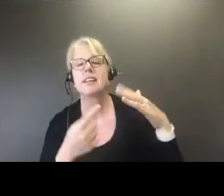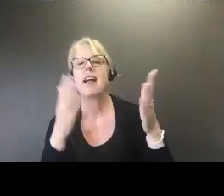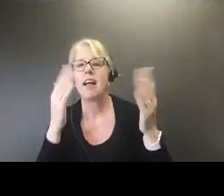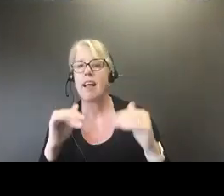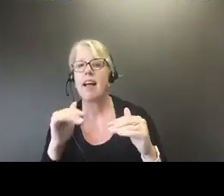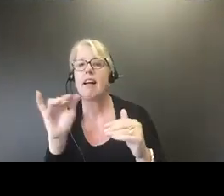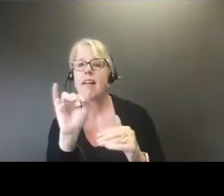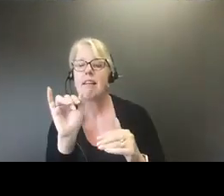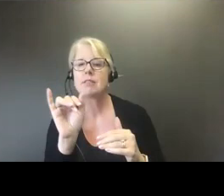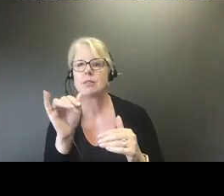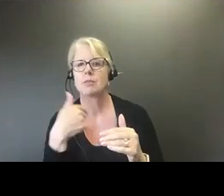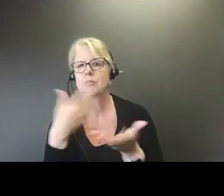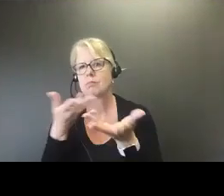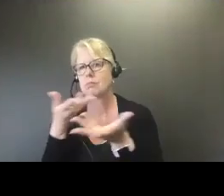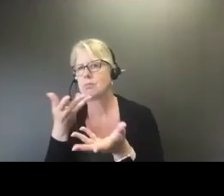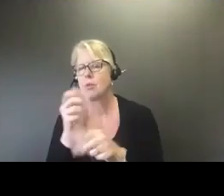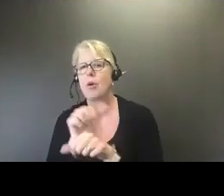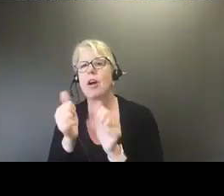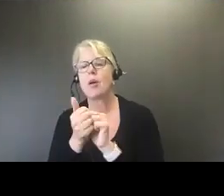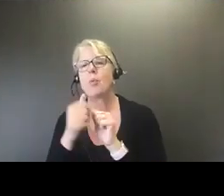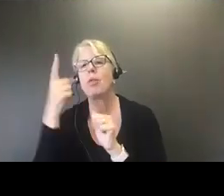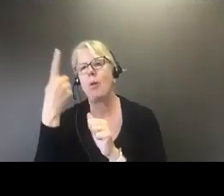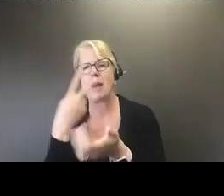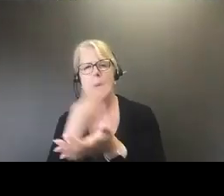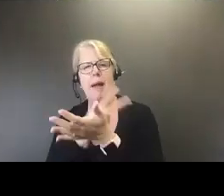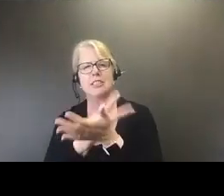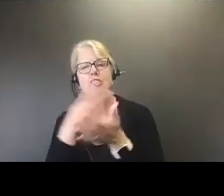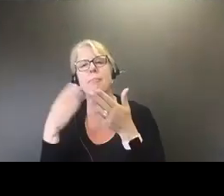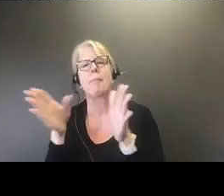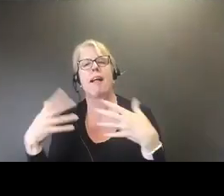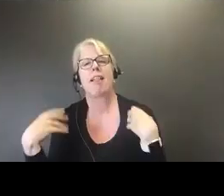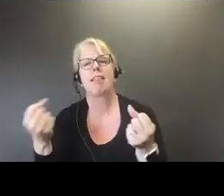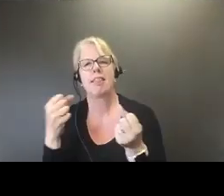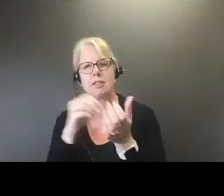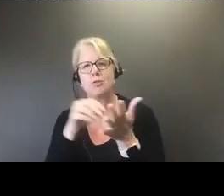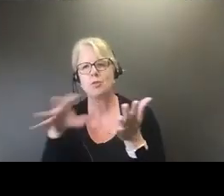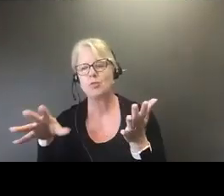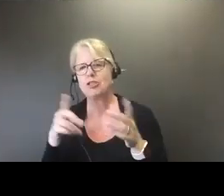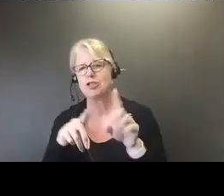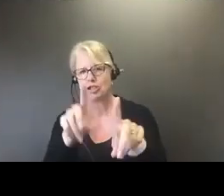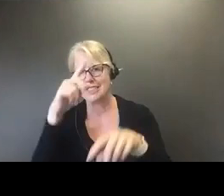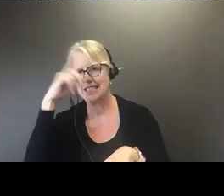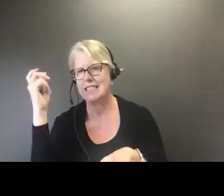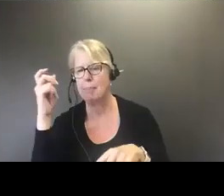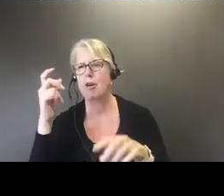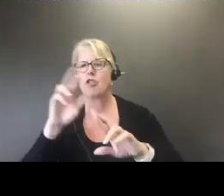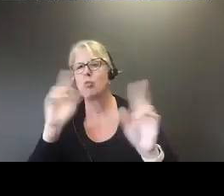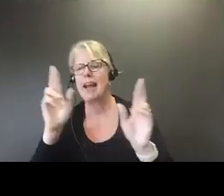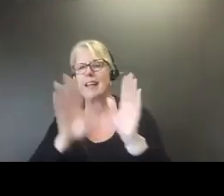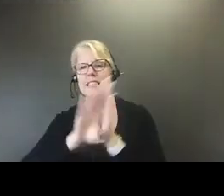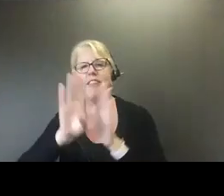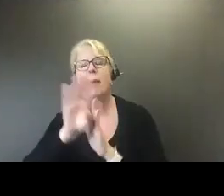working with a Masters of Public Health student over the summer to develop a promising practice guidebook.